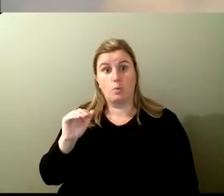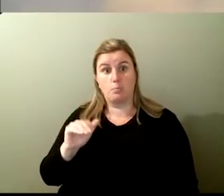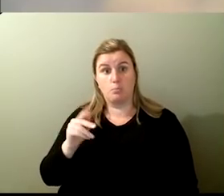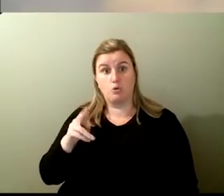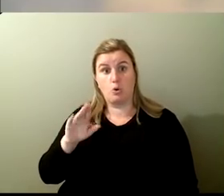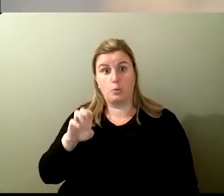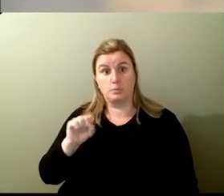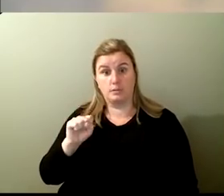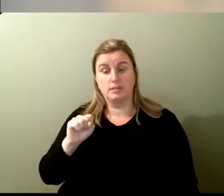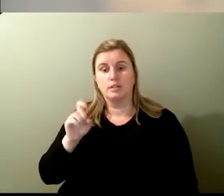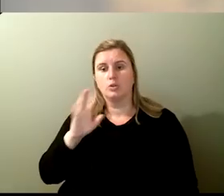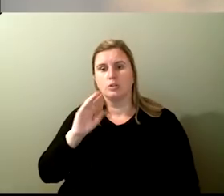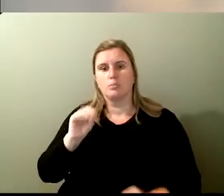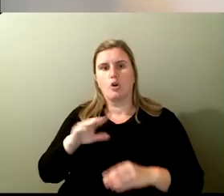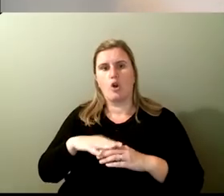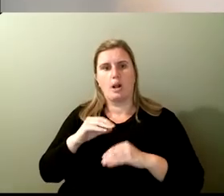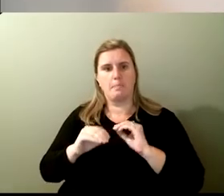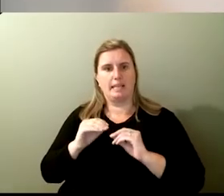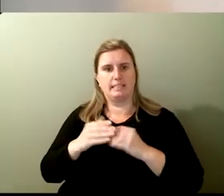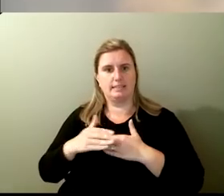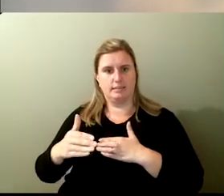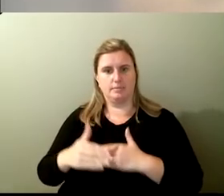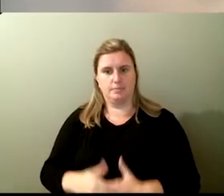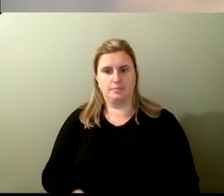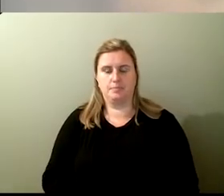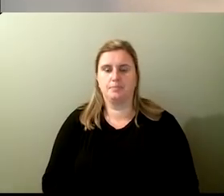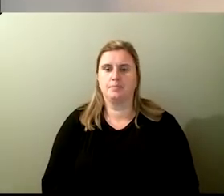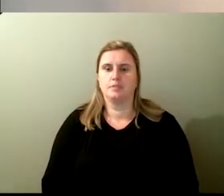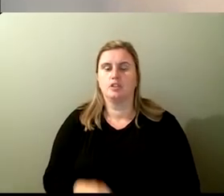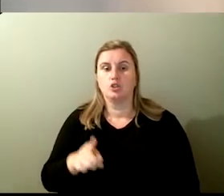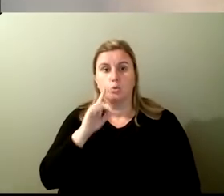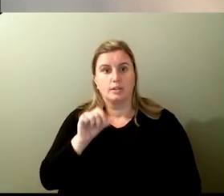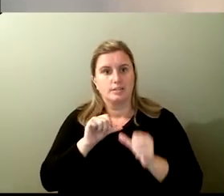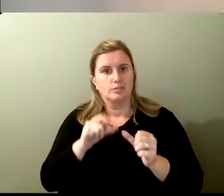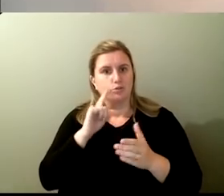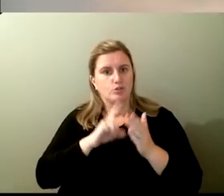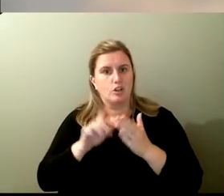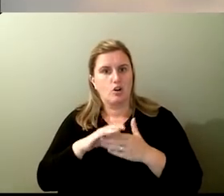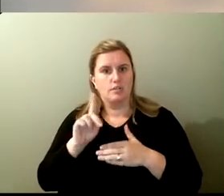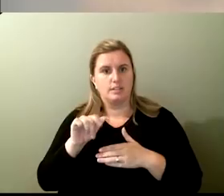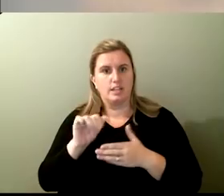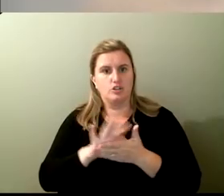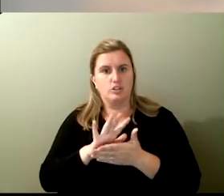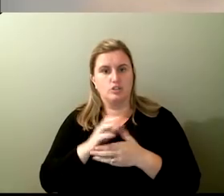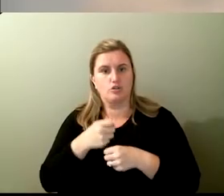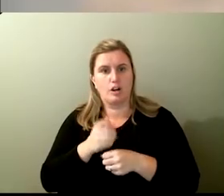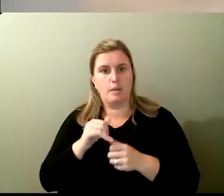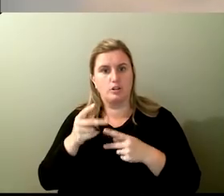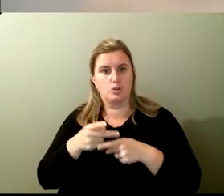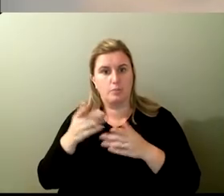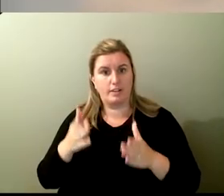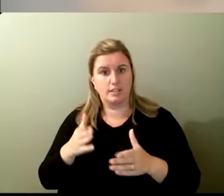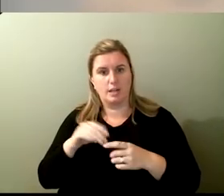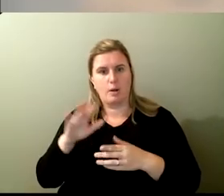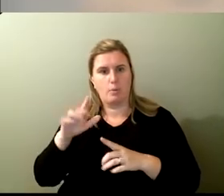put the skill on maintenance. She will continue to check on the data sheets created by the supervisee in about a